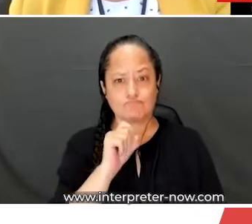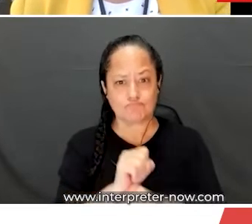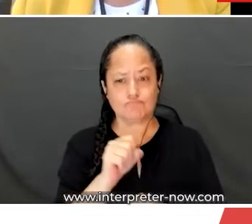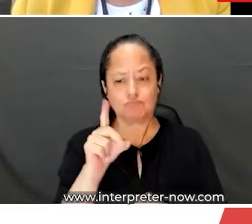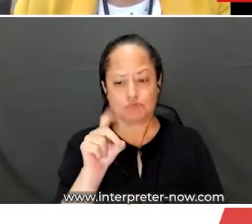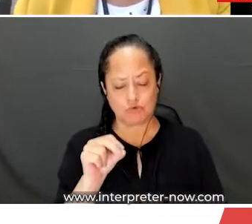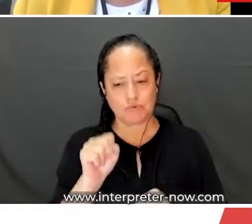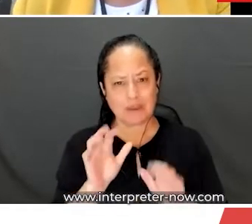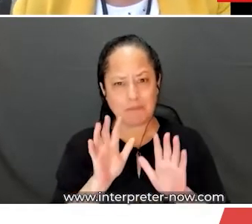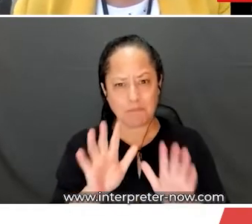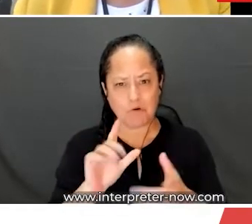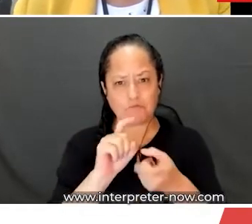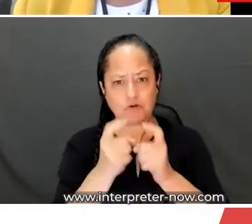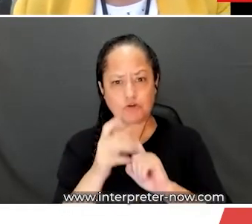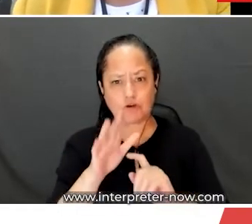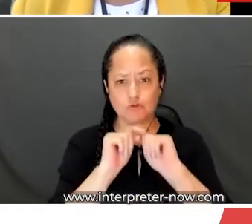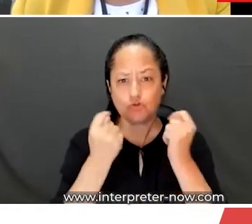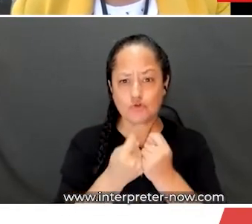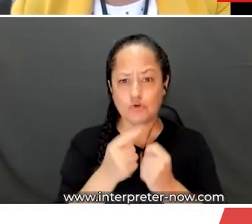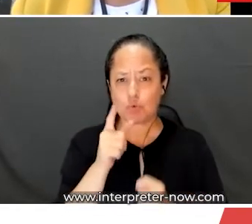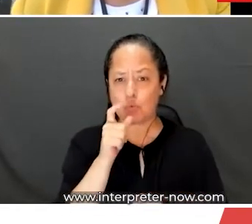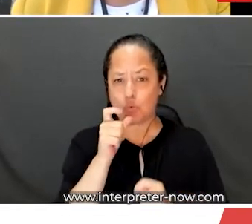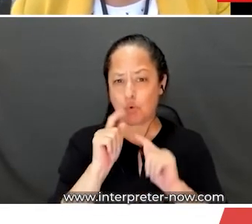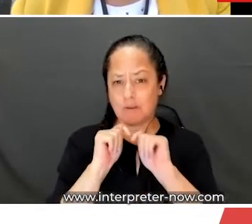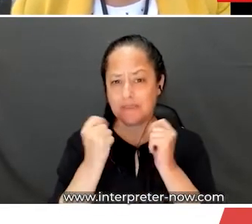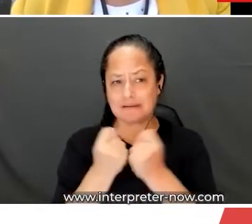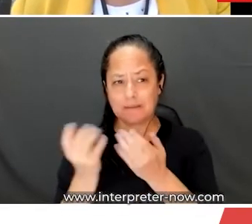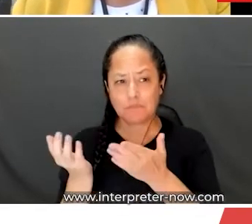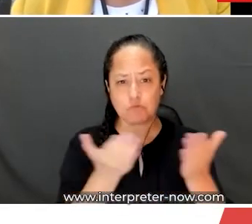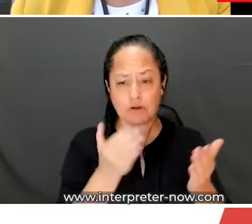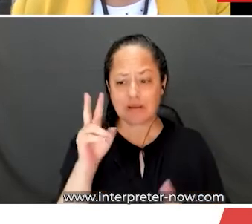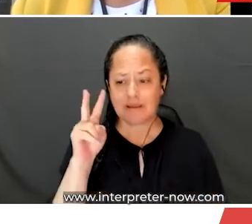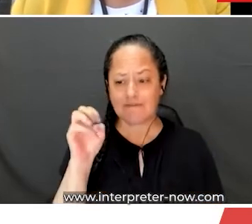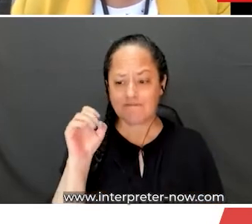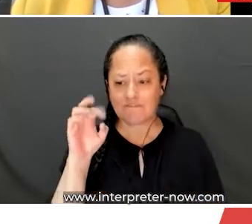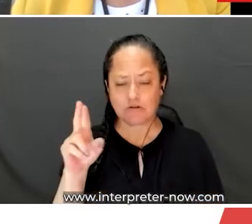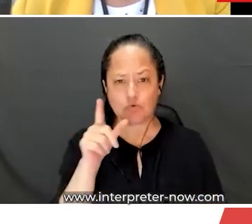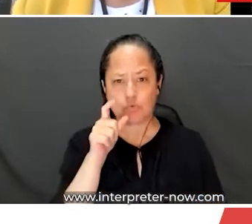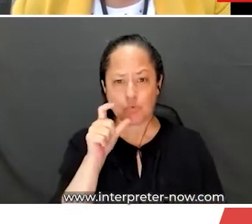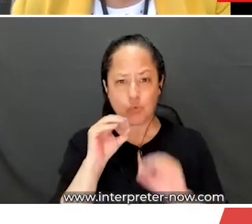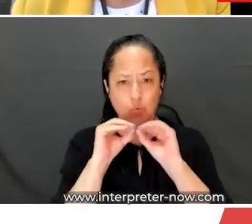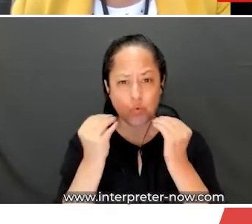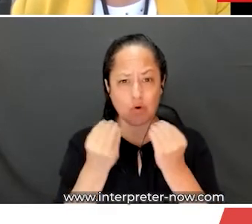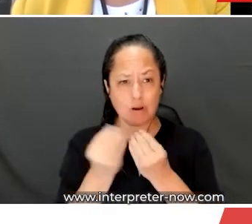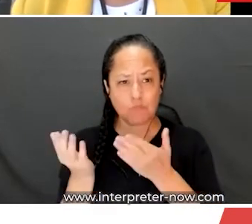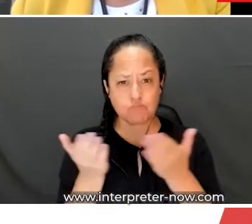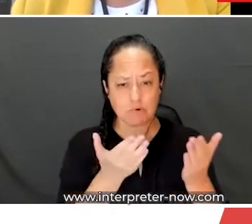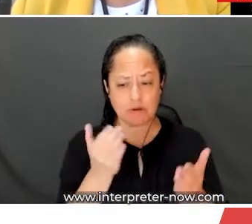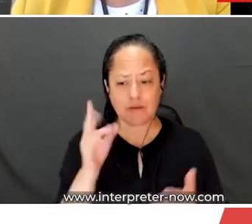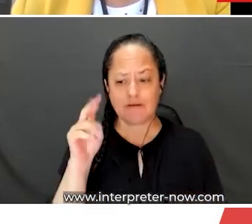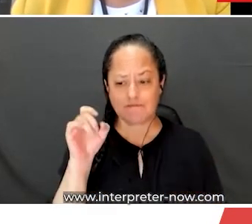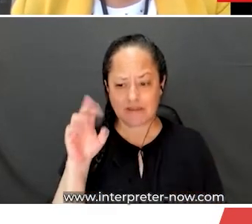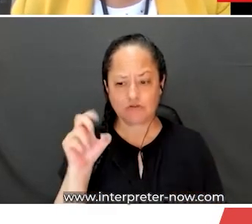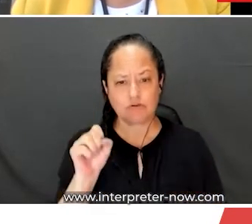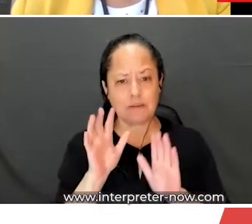for change on your teams. Who are your teams bringing in as vendors? Who's your organization bringing in as vendors? You can push